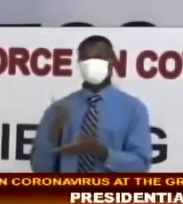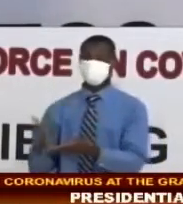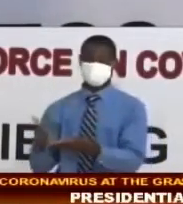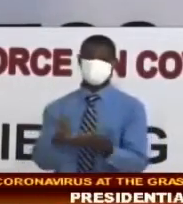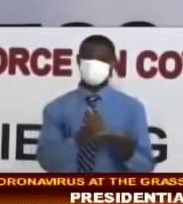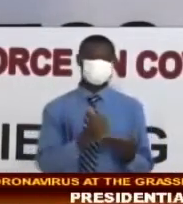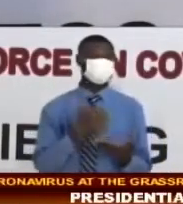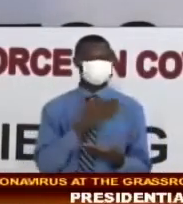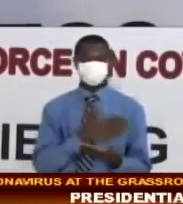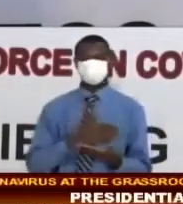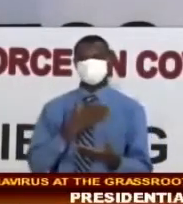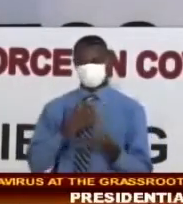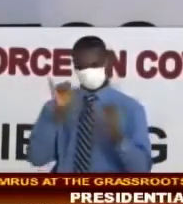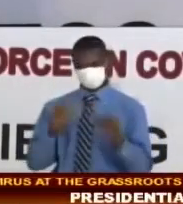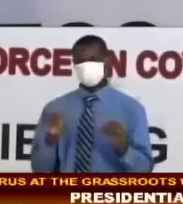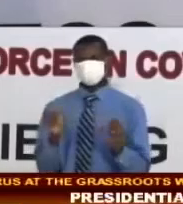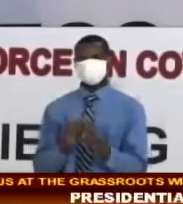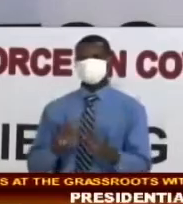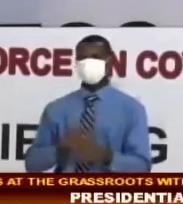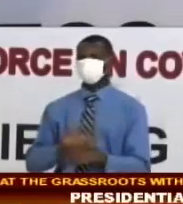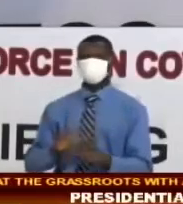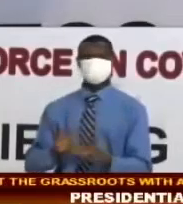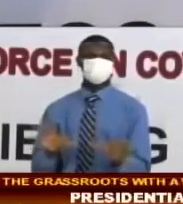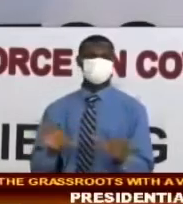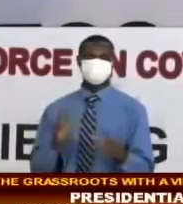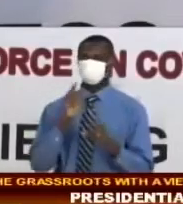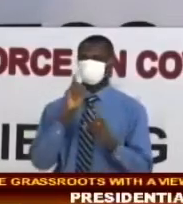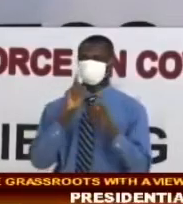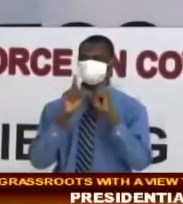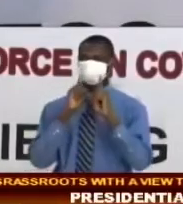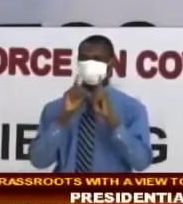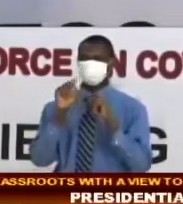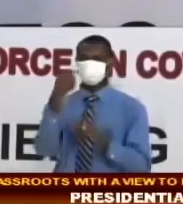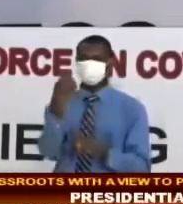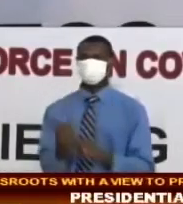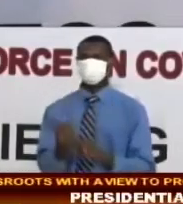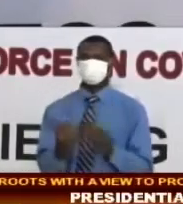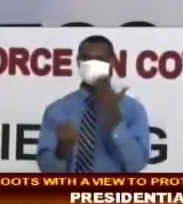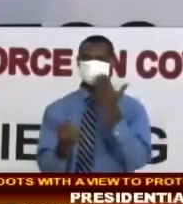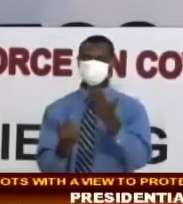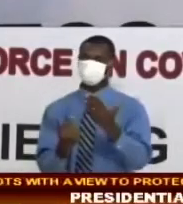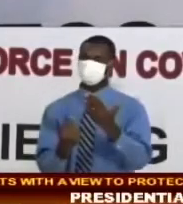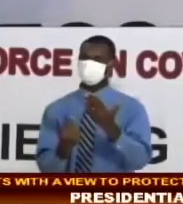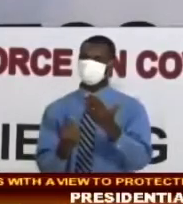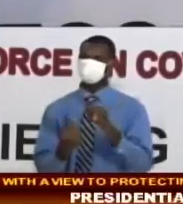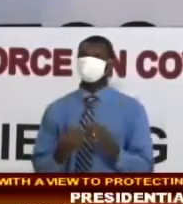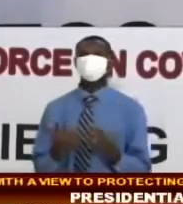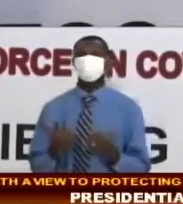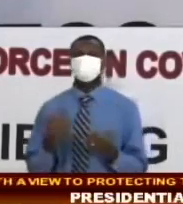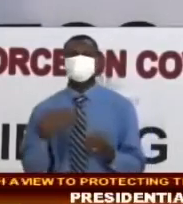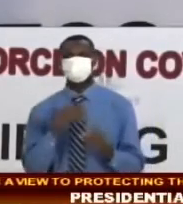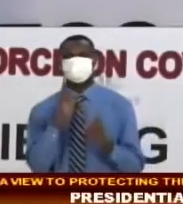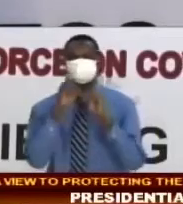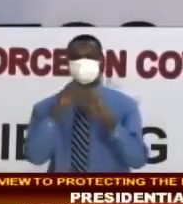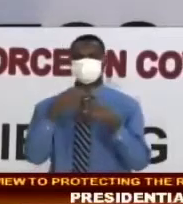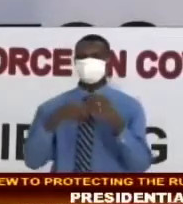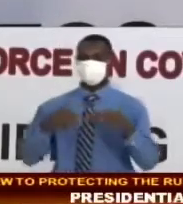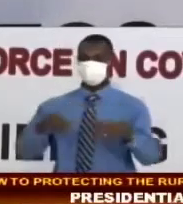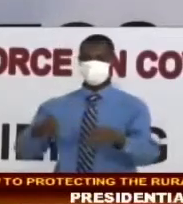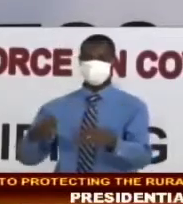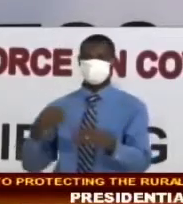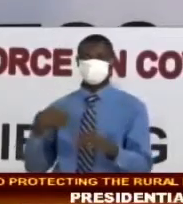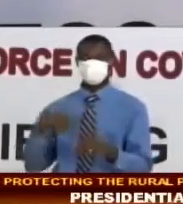please, let's stick to the COVID issue for now. Thank you. So the issue of markets, yes, we will continue to monitor. As you